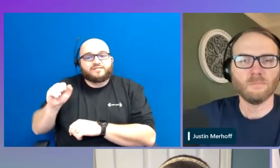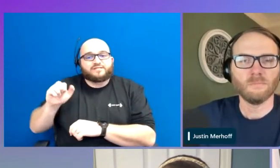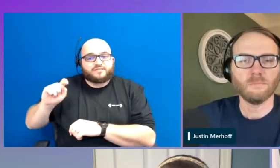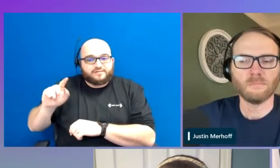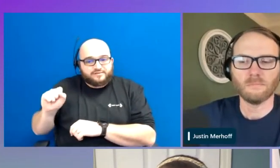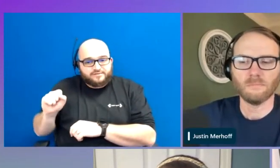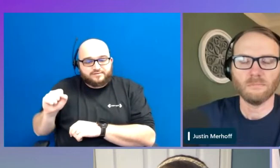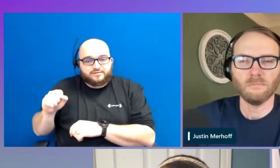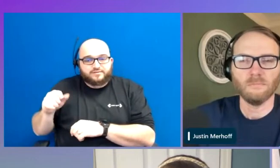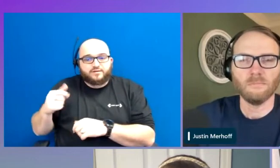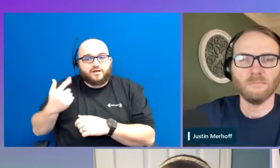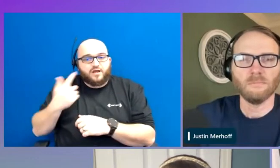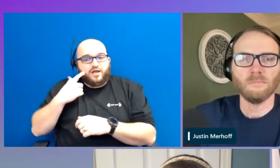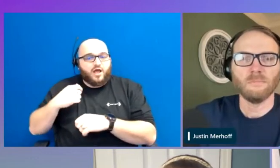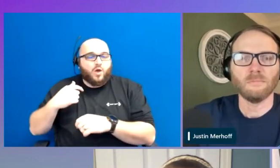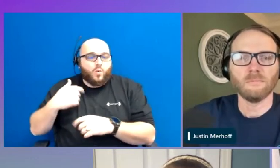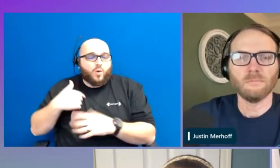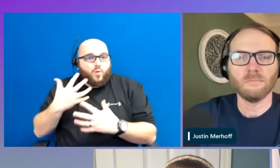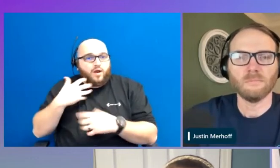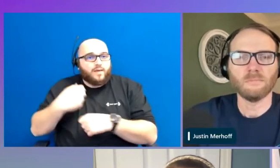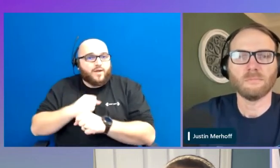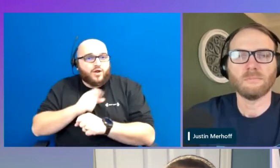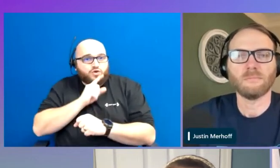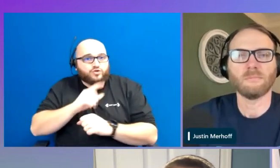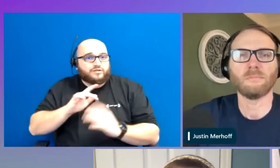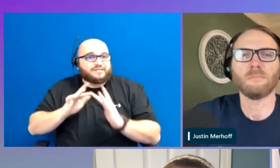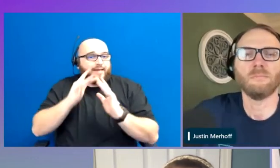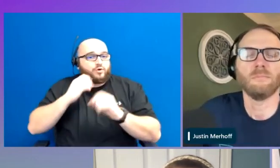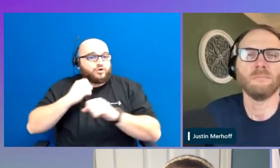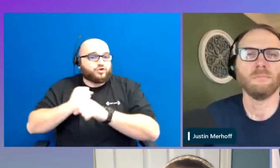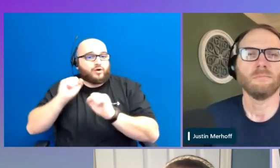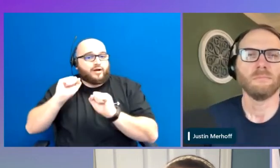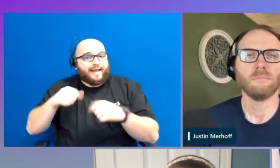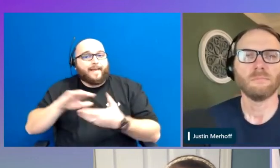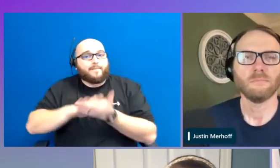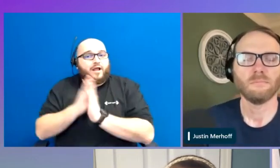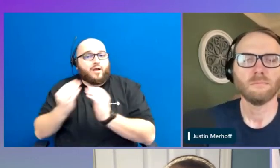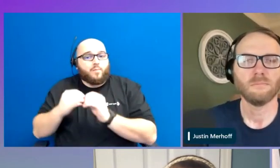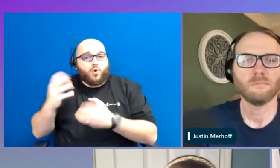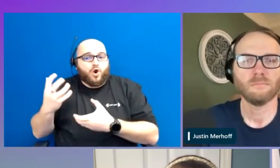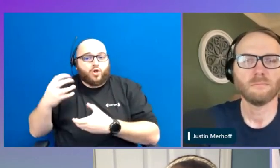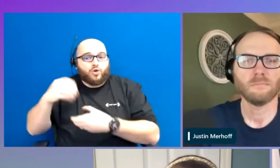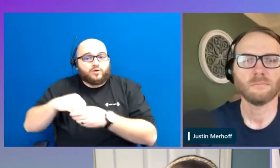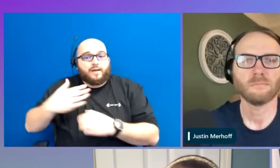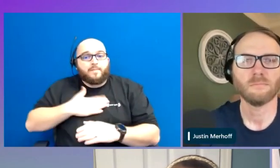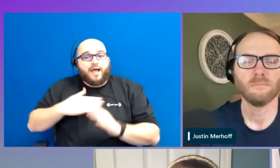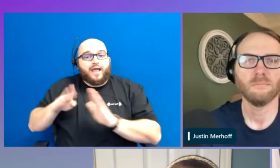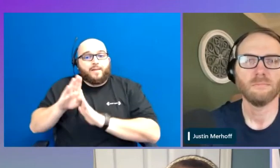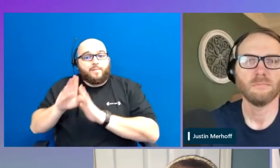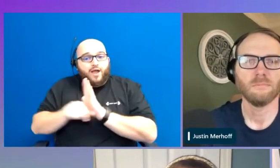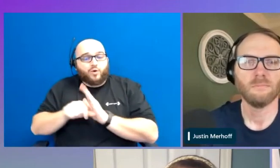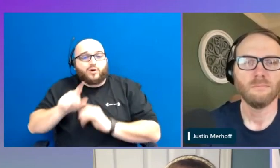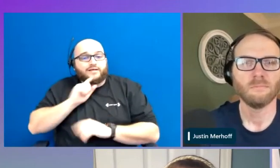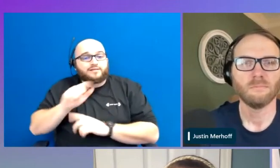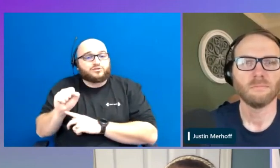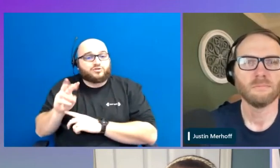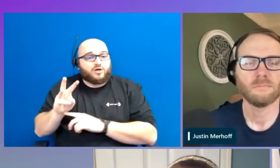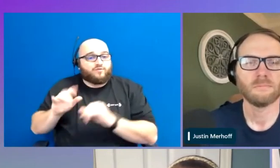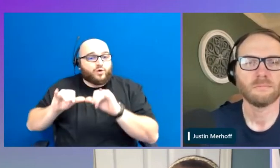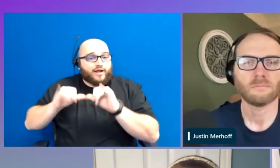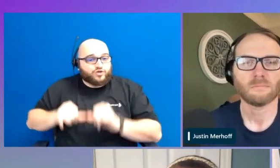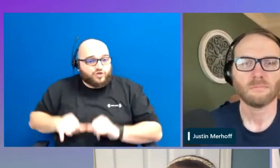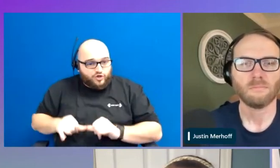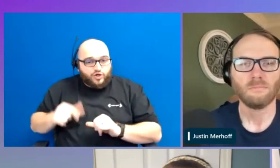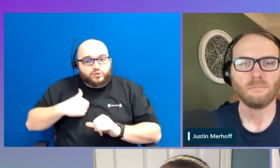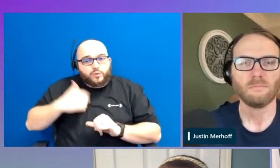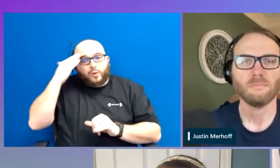is to make cybersecurity accessible and inclusive. And I have a background in software engineering, so I knew a little